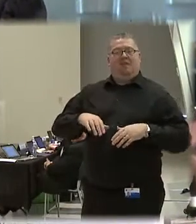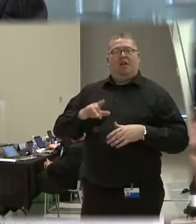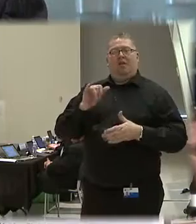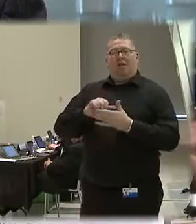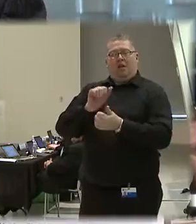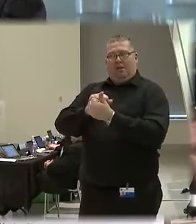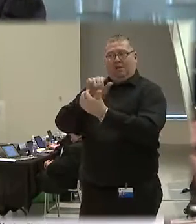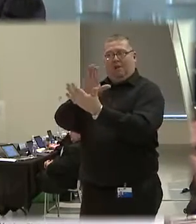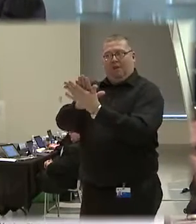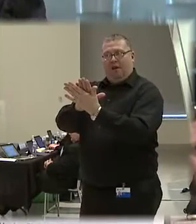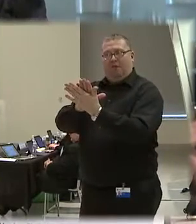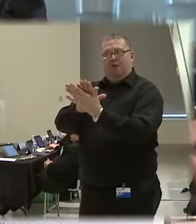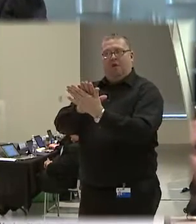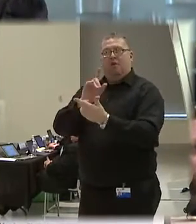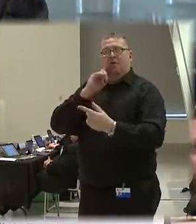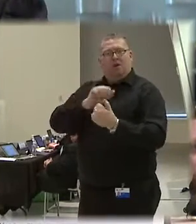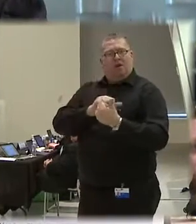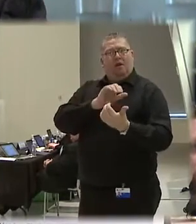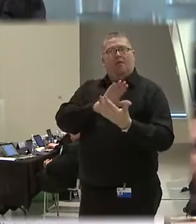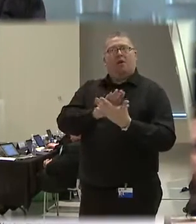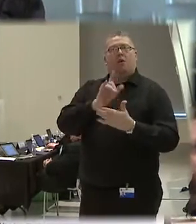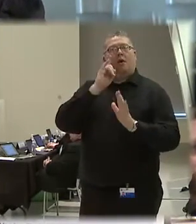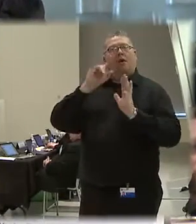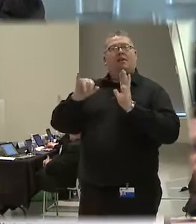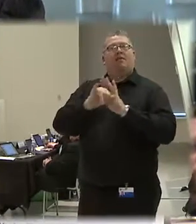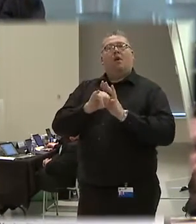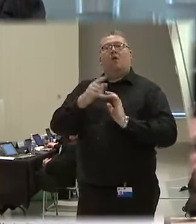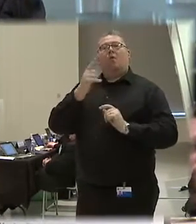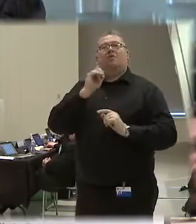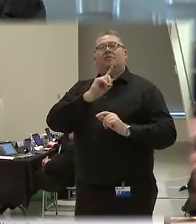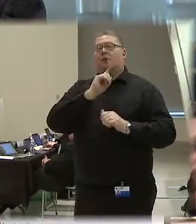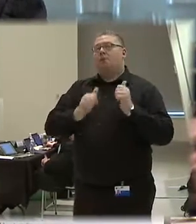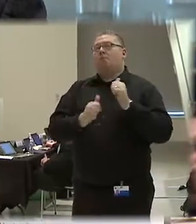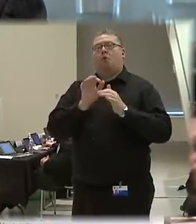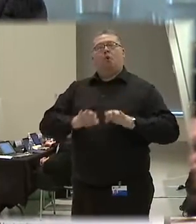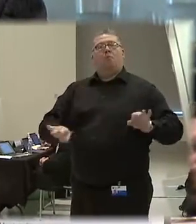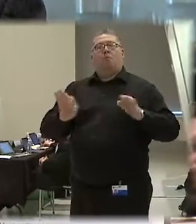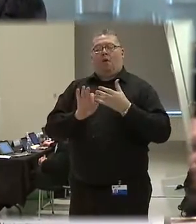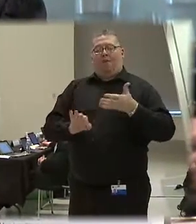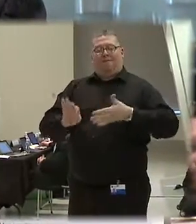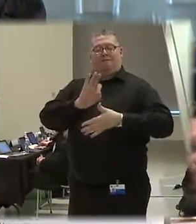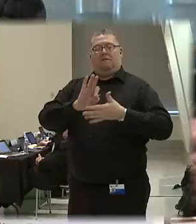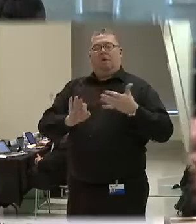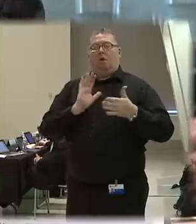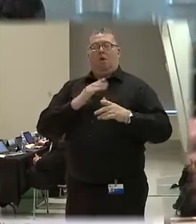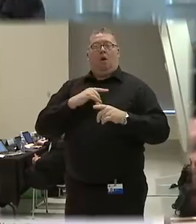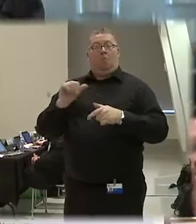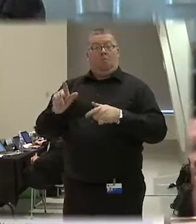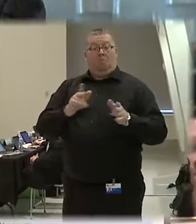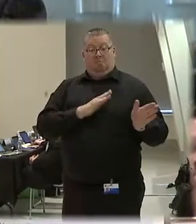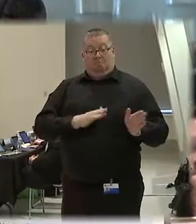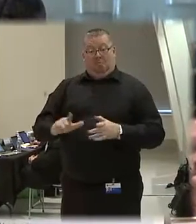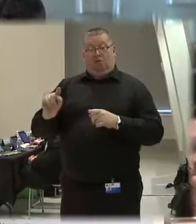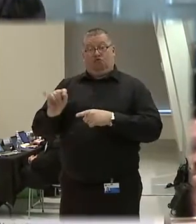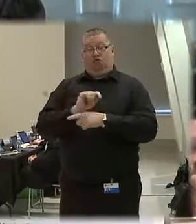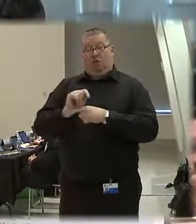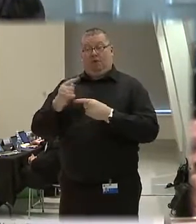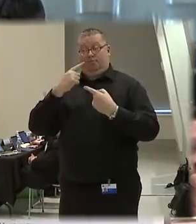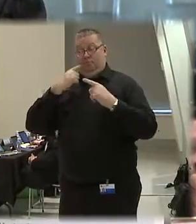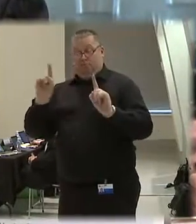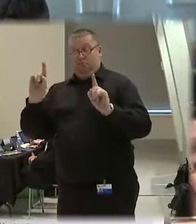begets confrontation, was identified as the single most important factor in our planning, training, and execution of what happened during